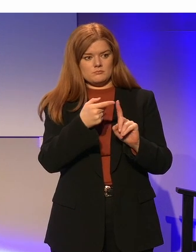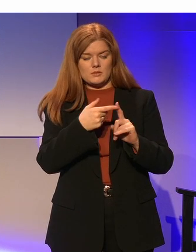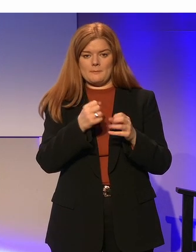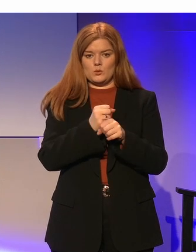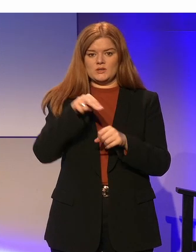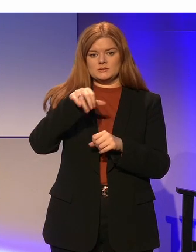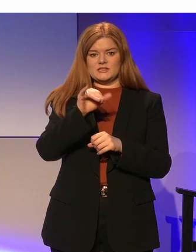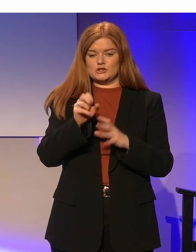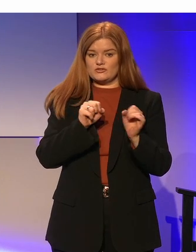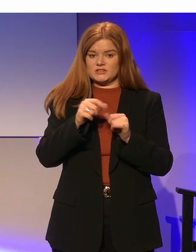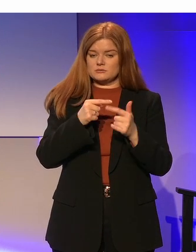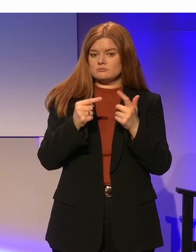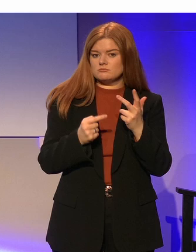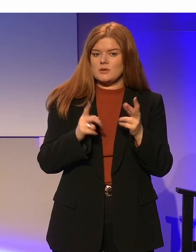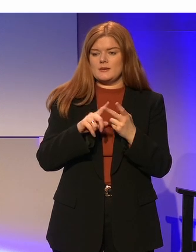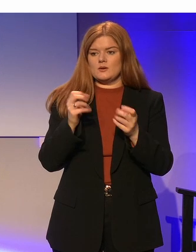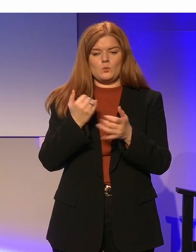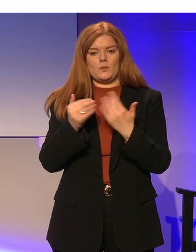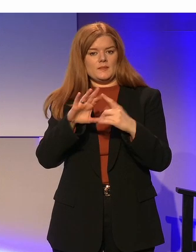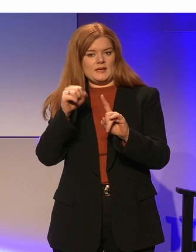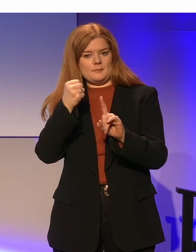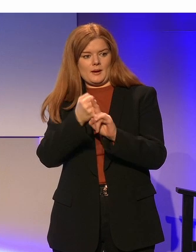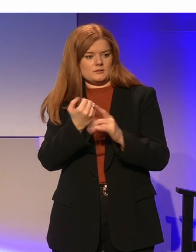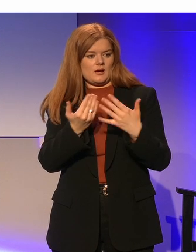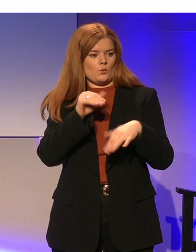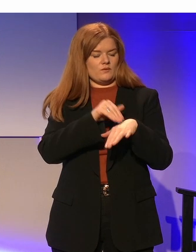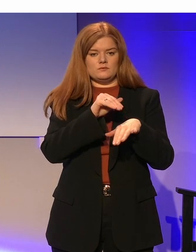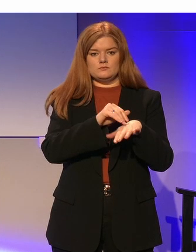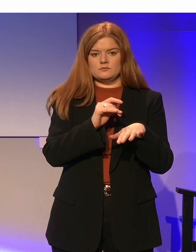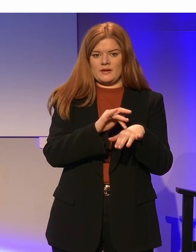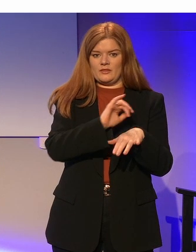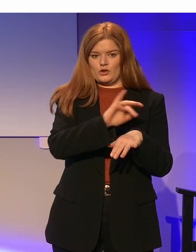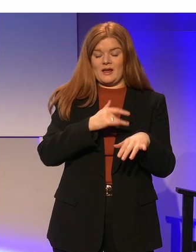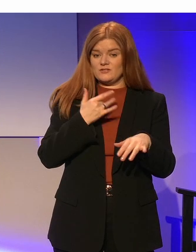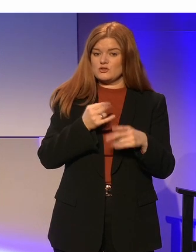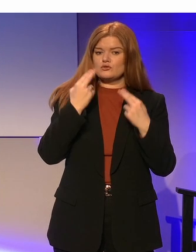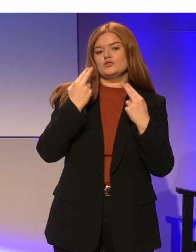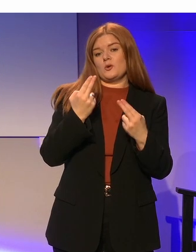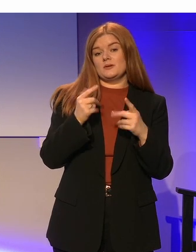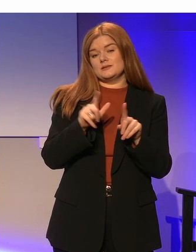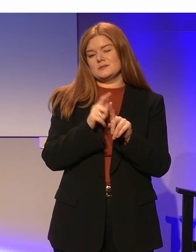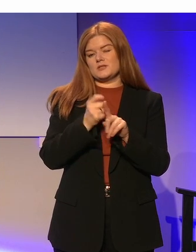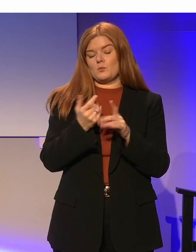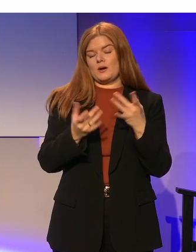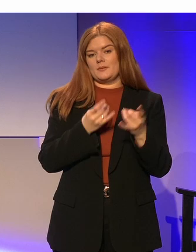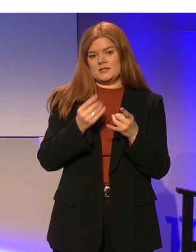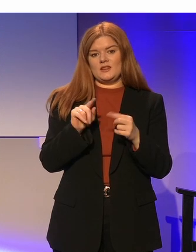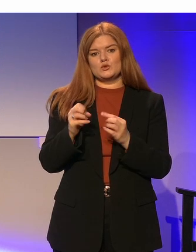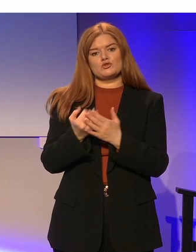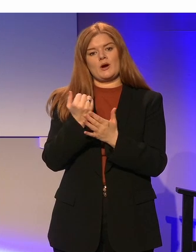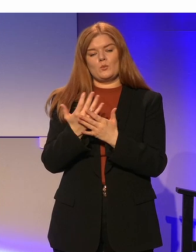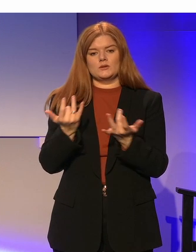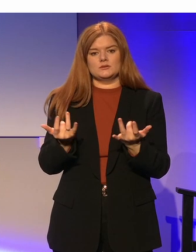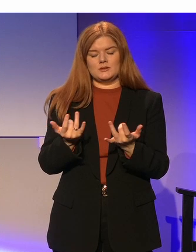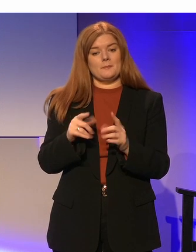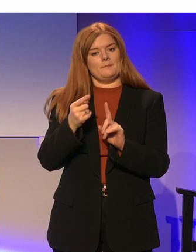NCSE services and about the impact of those services, they were usually at the same time